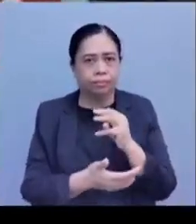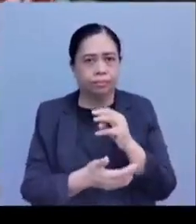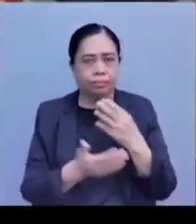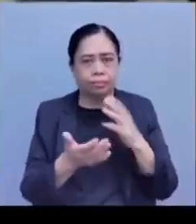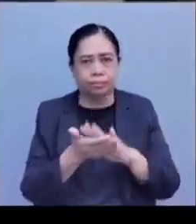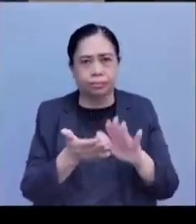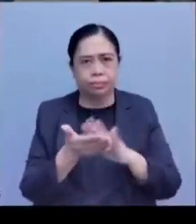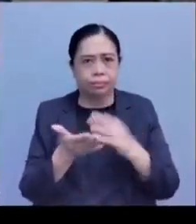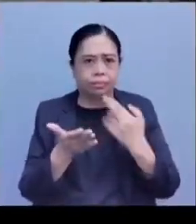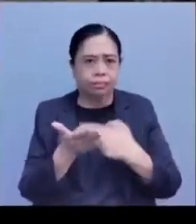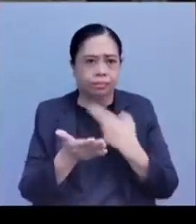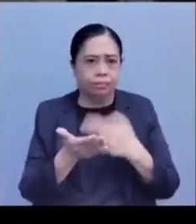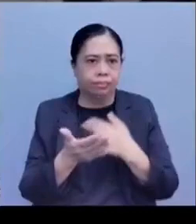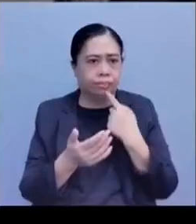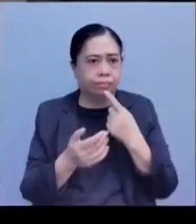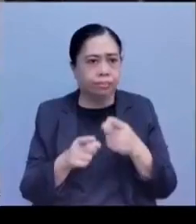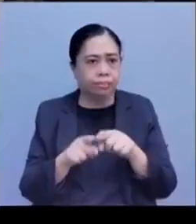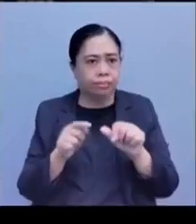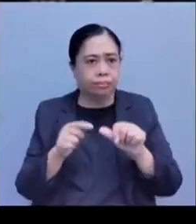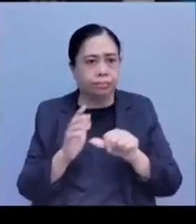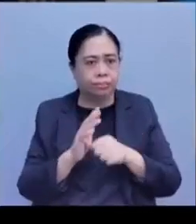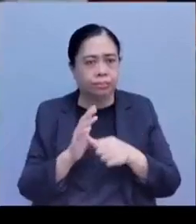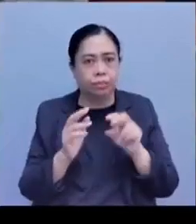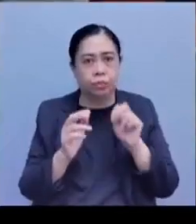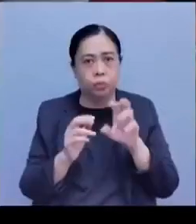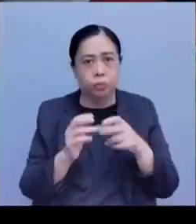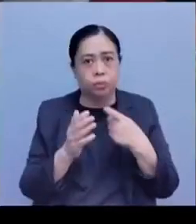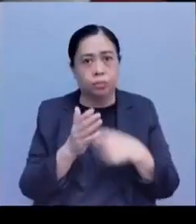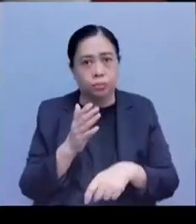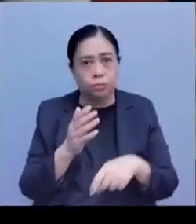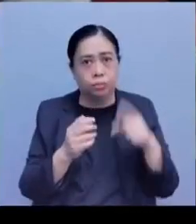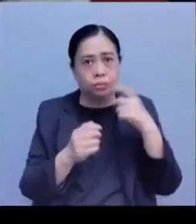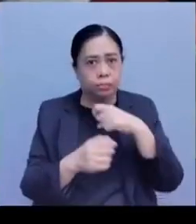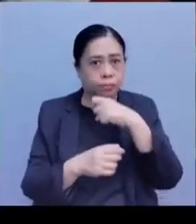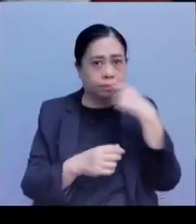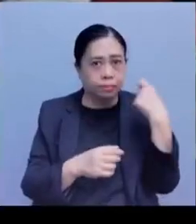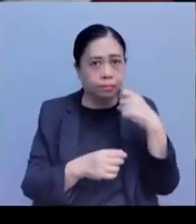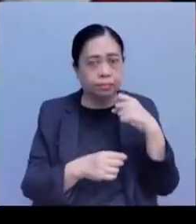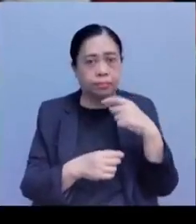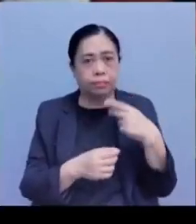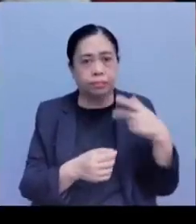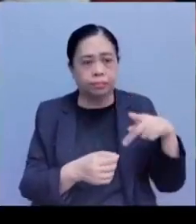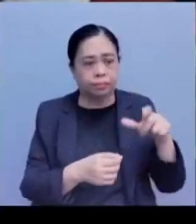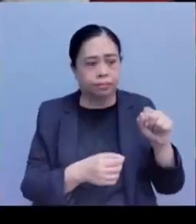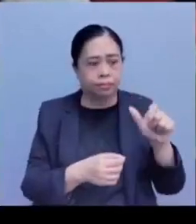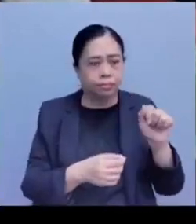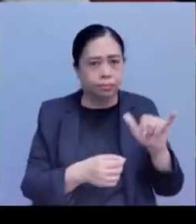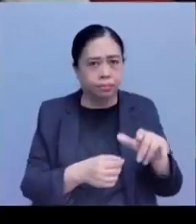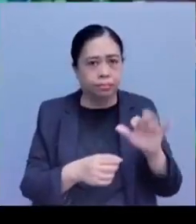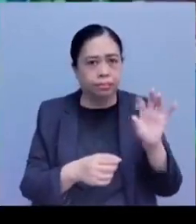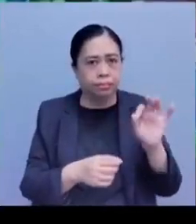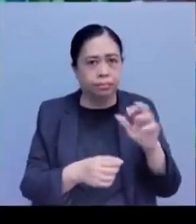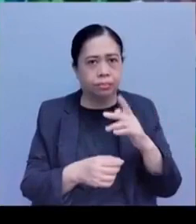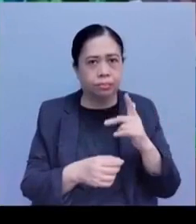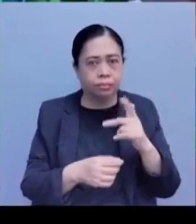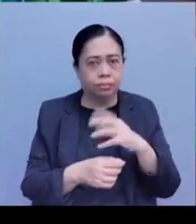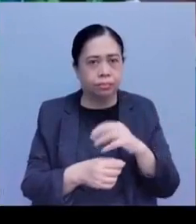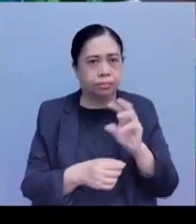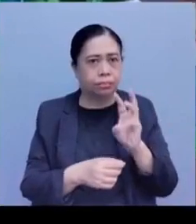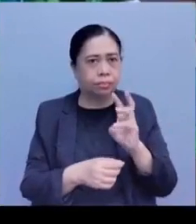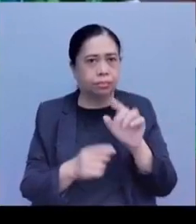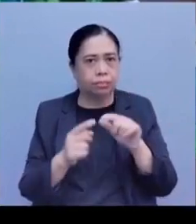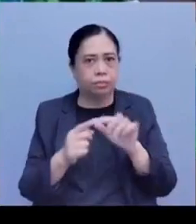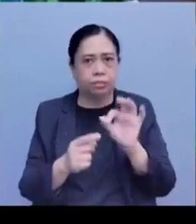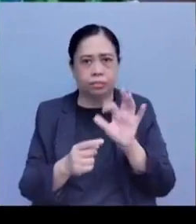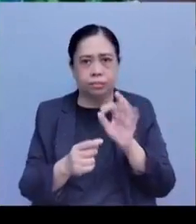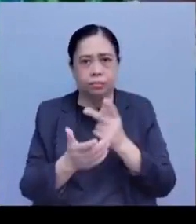rice. He also reiterated the new price cap for dry palay at 19 to 23 pesos and 16 to 19 pesos